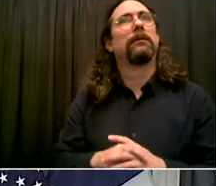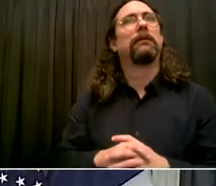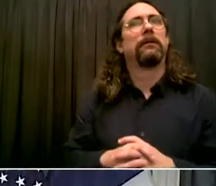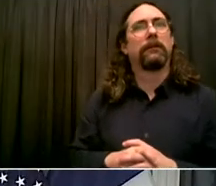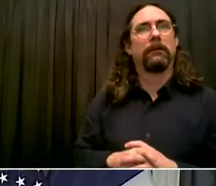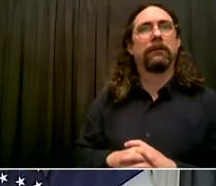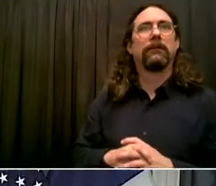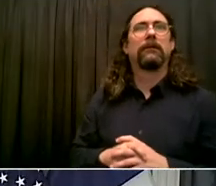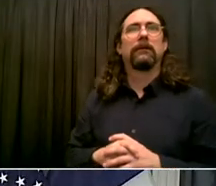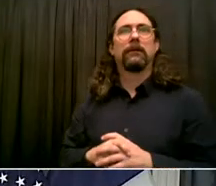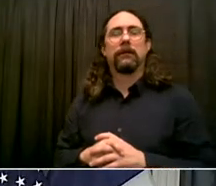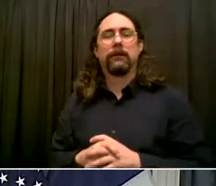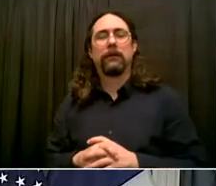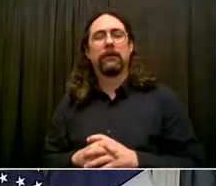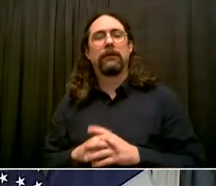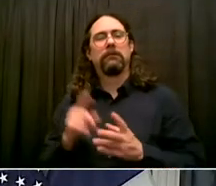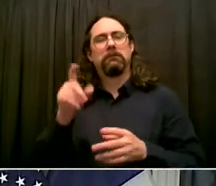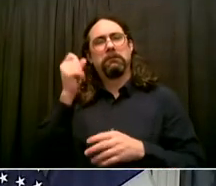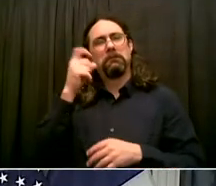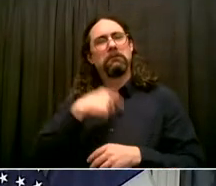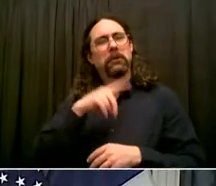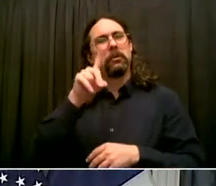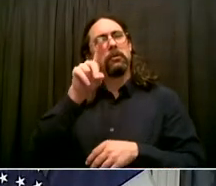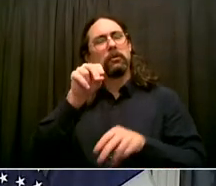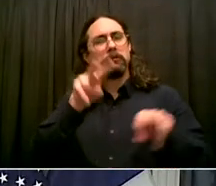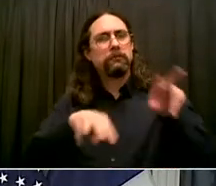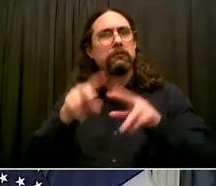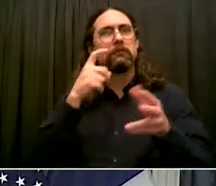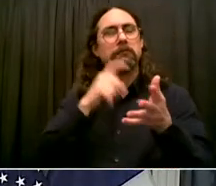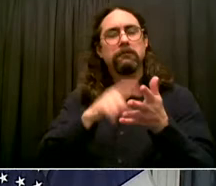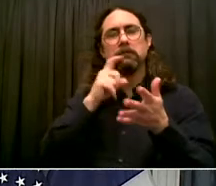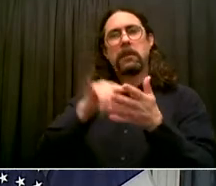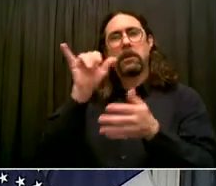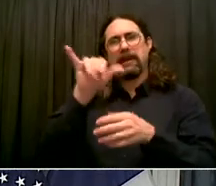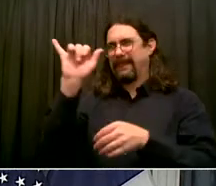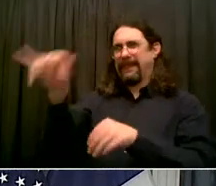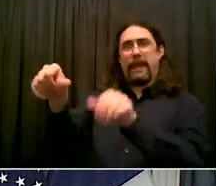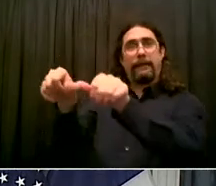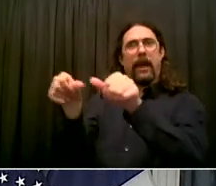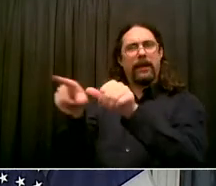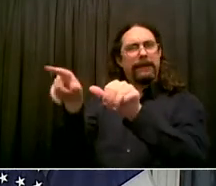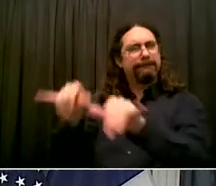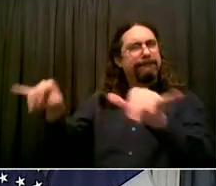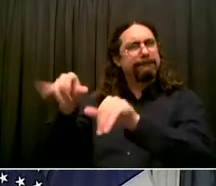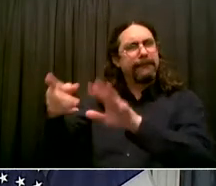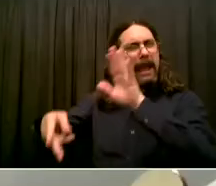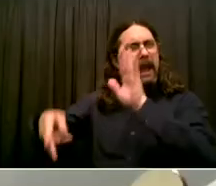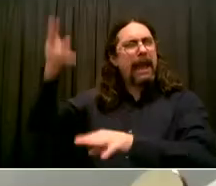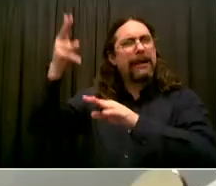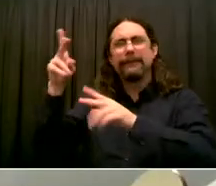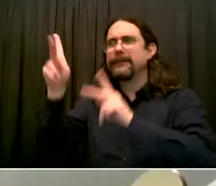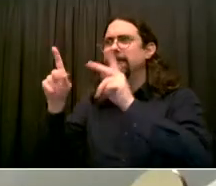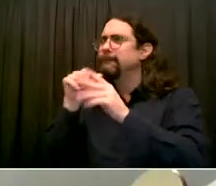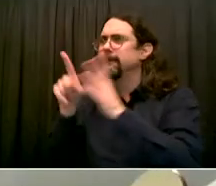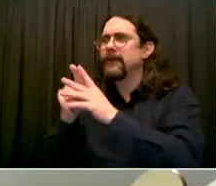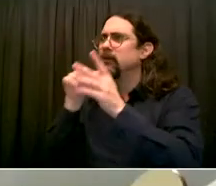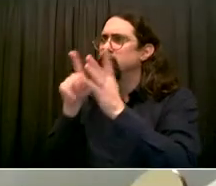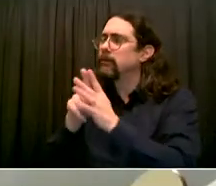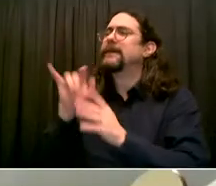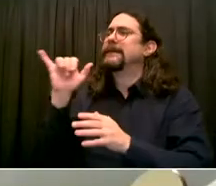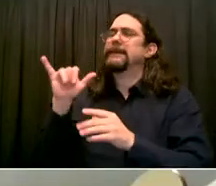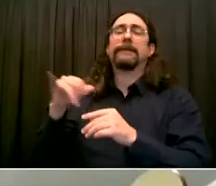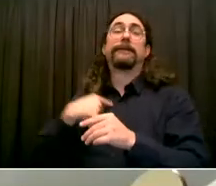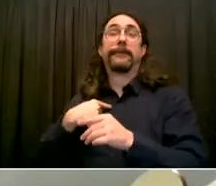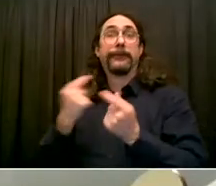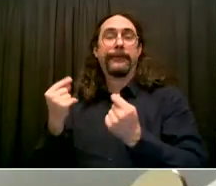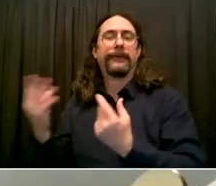you want to add? Yeah, I would just add that we have a focus on ensuring that we can remove all barriers to vaccinate as many